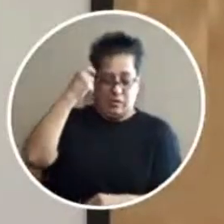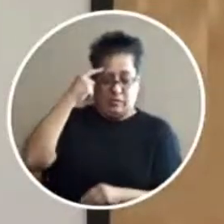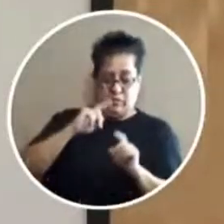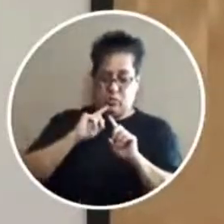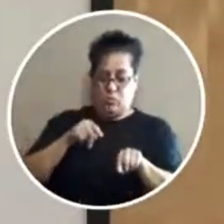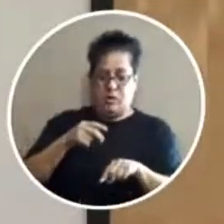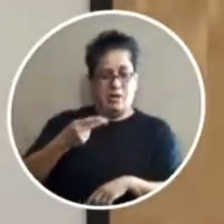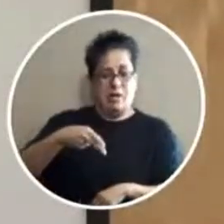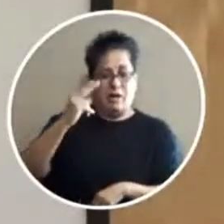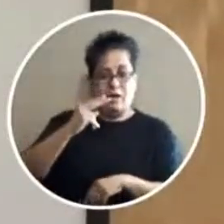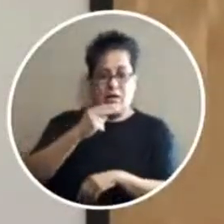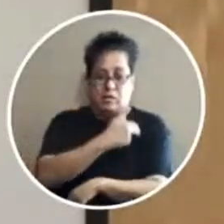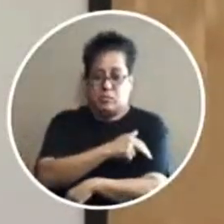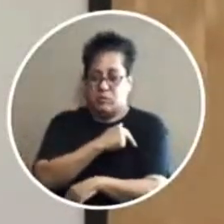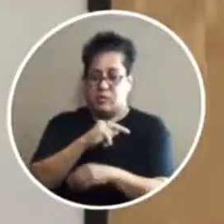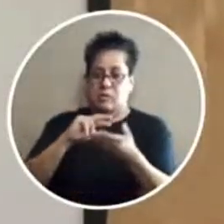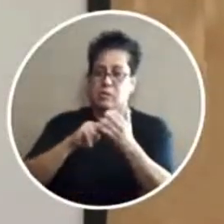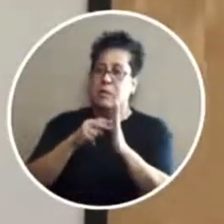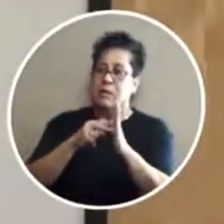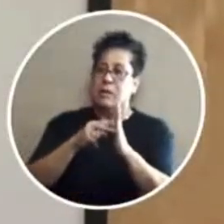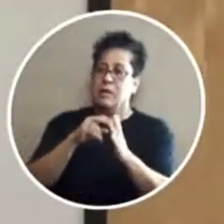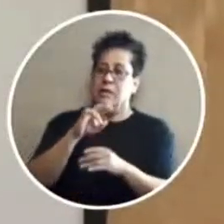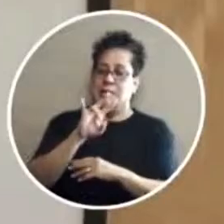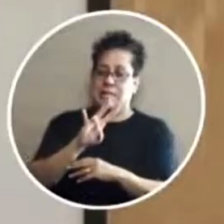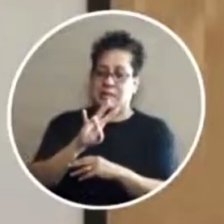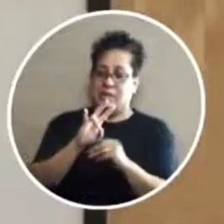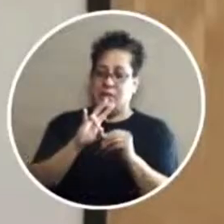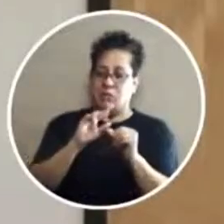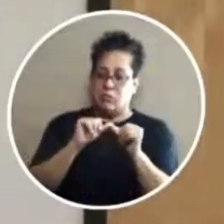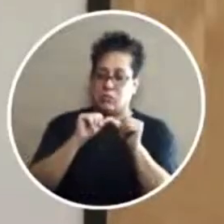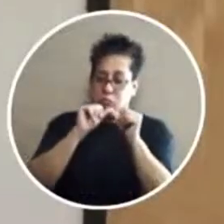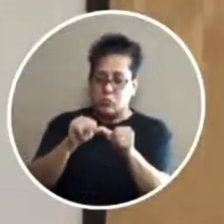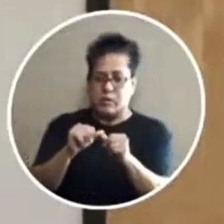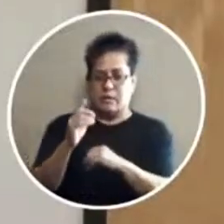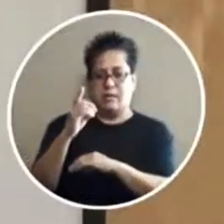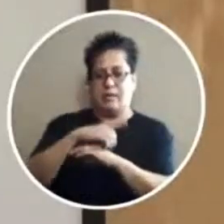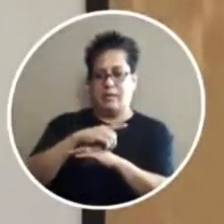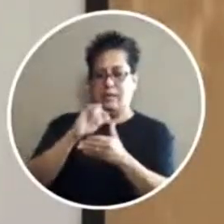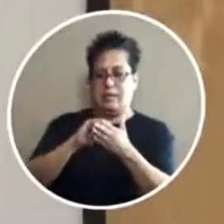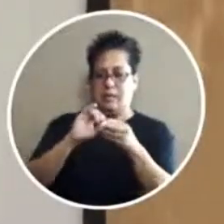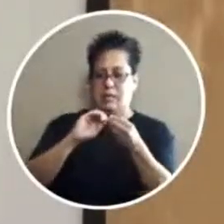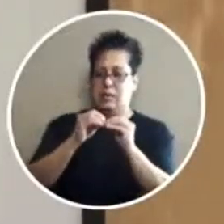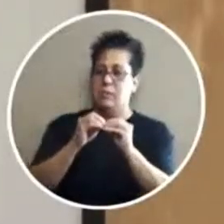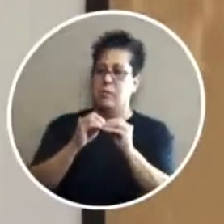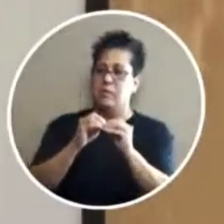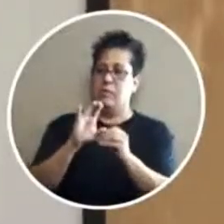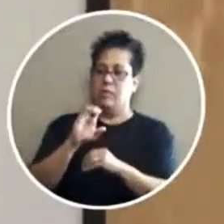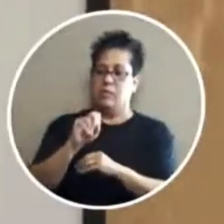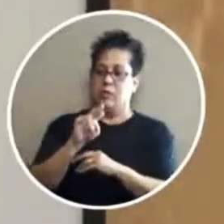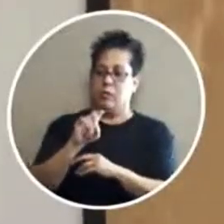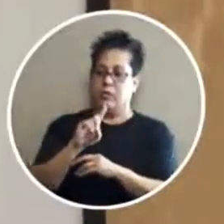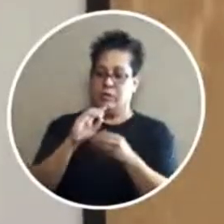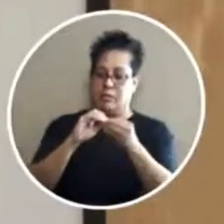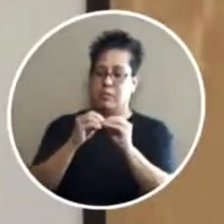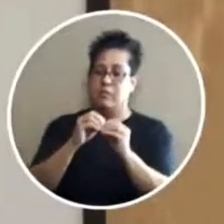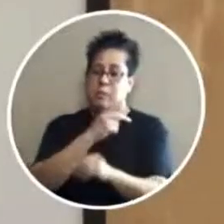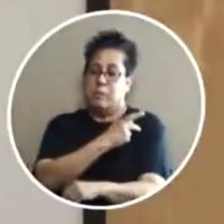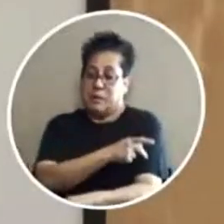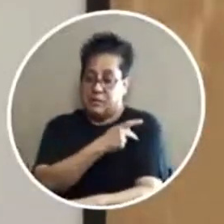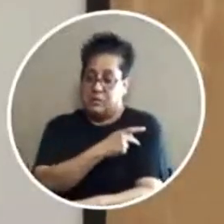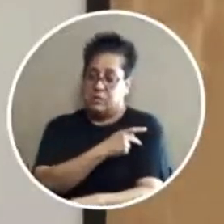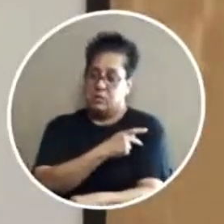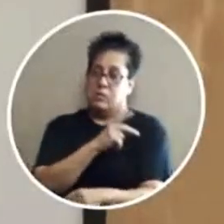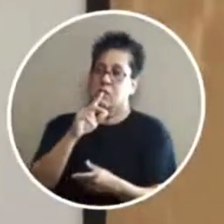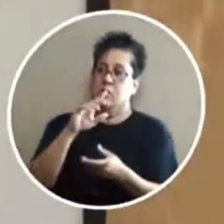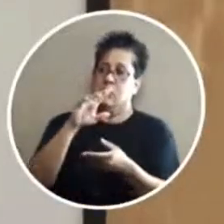high hospitalization is defined as an area with 7 consecutive days in which the number of COVID-19 hospitalized patients, a percentage